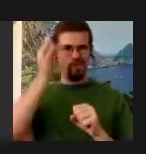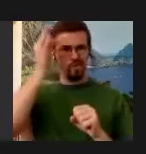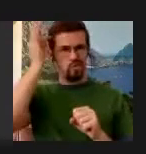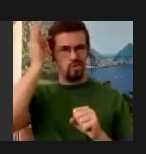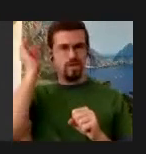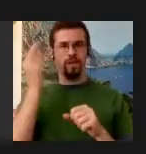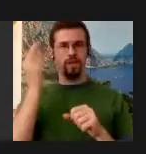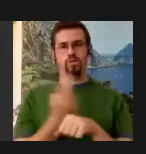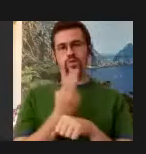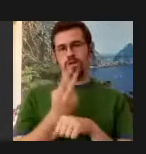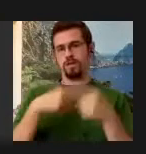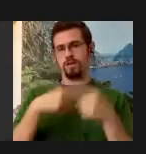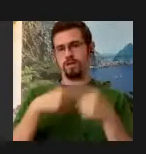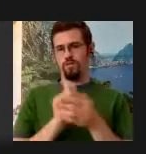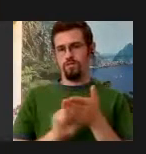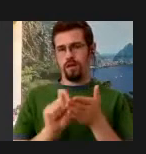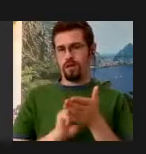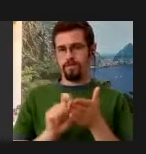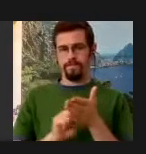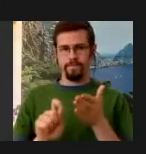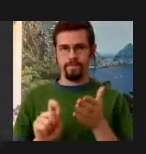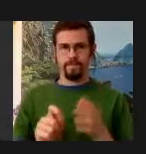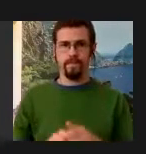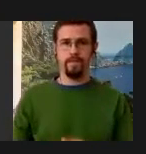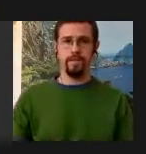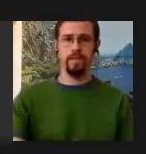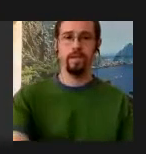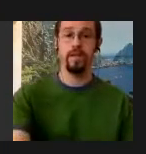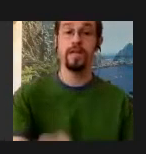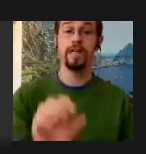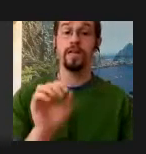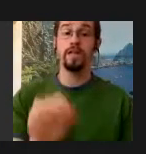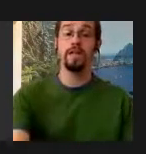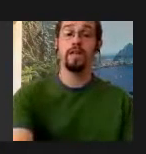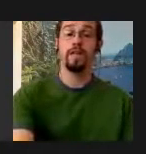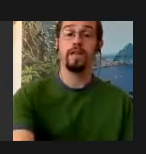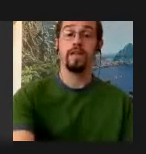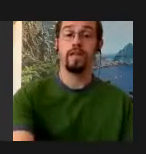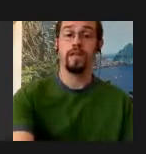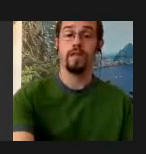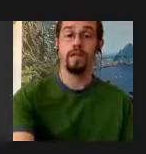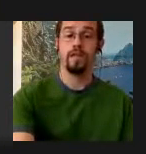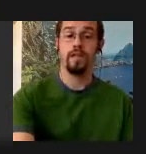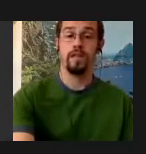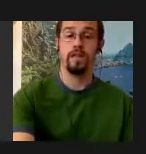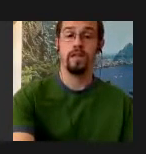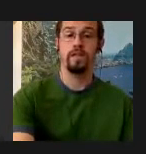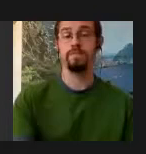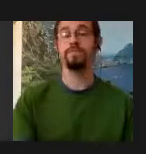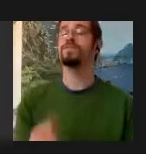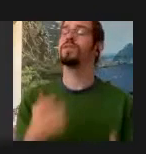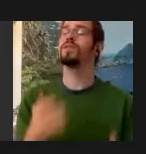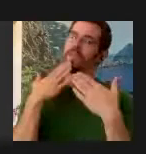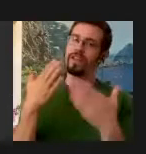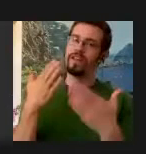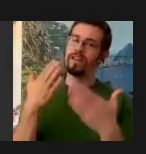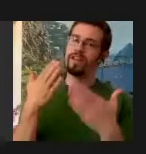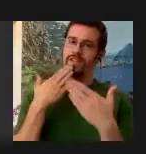sign writing. If you allow me. Yes, please. Go ahead. And thank you.